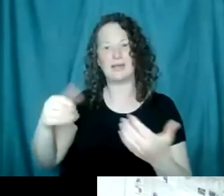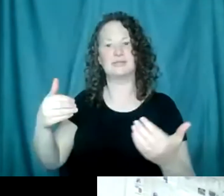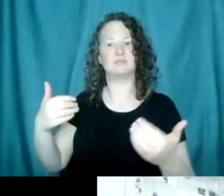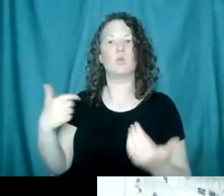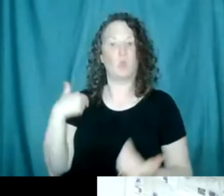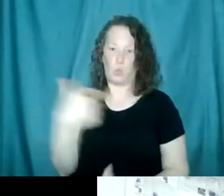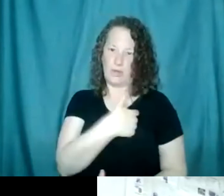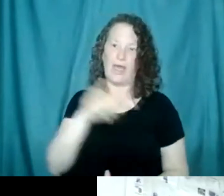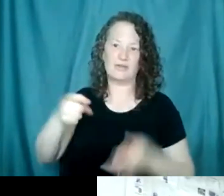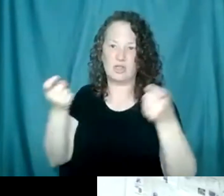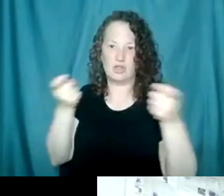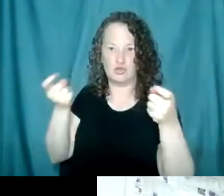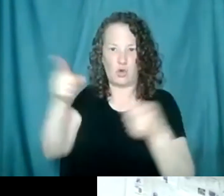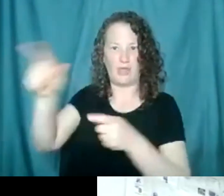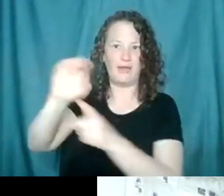that